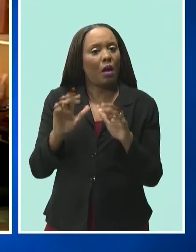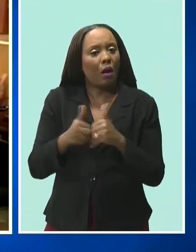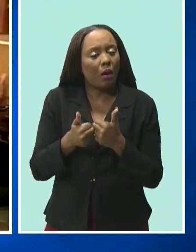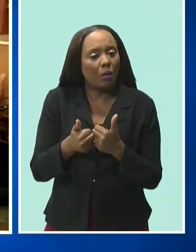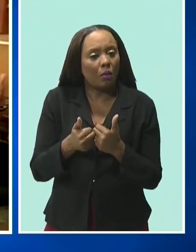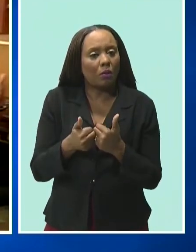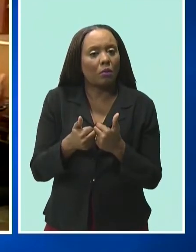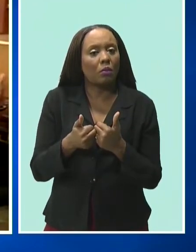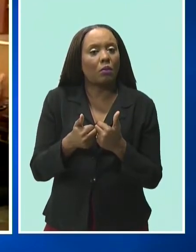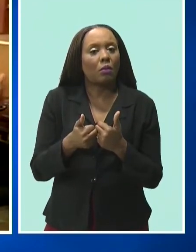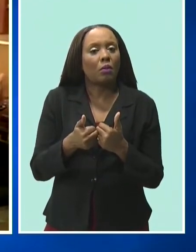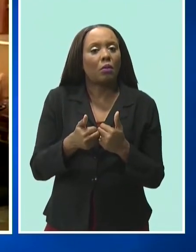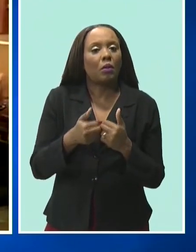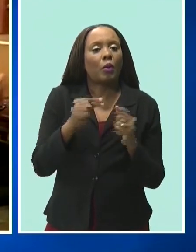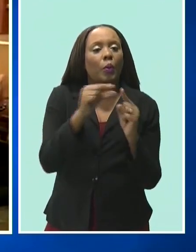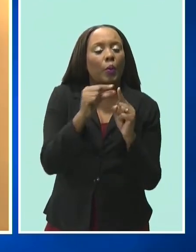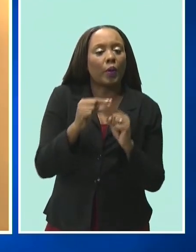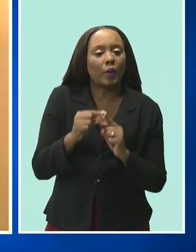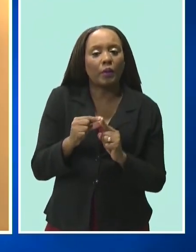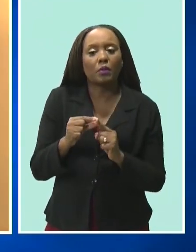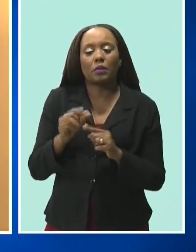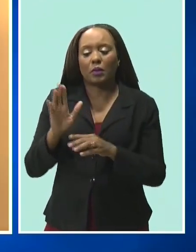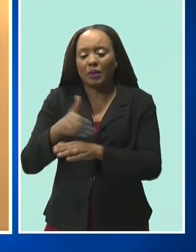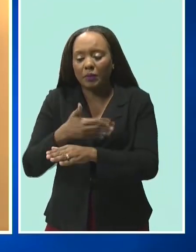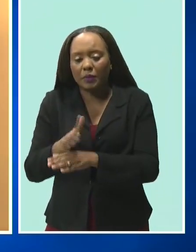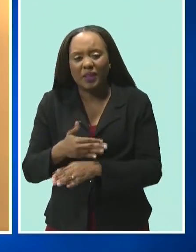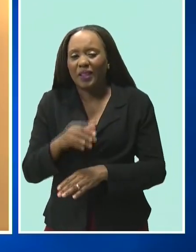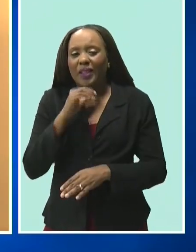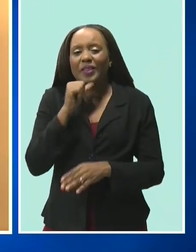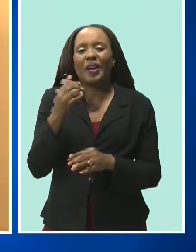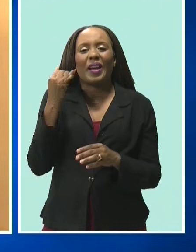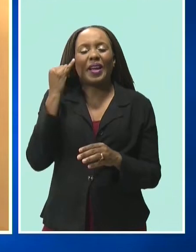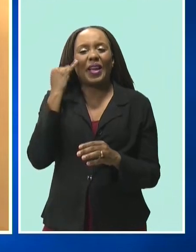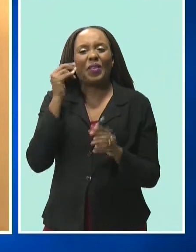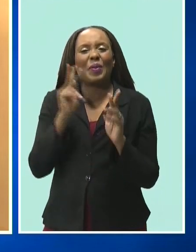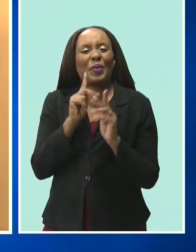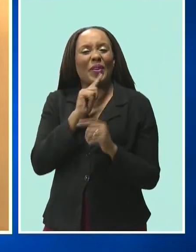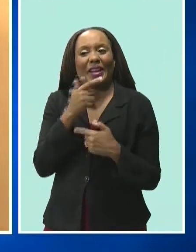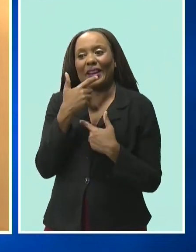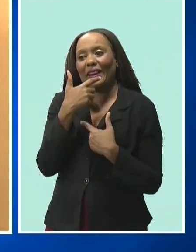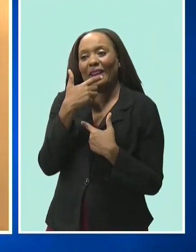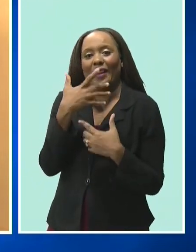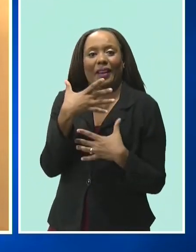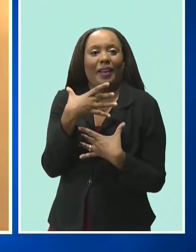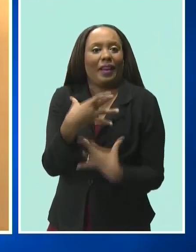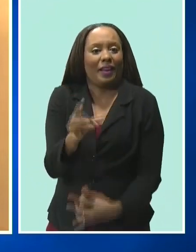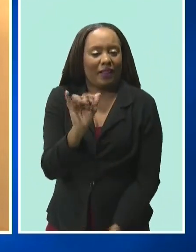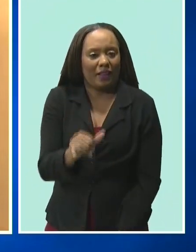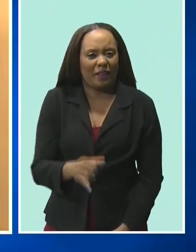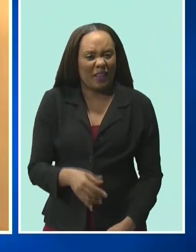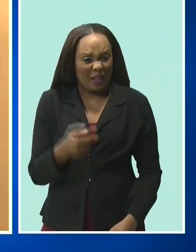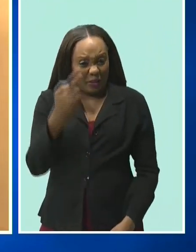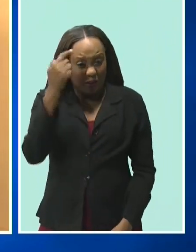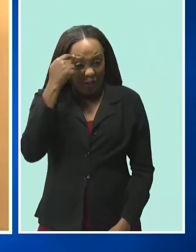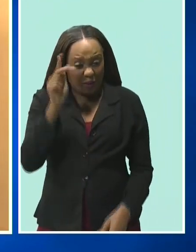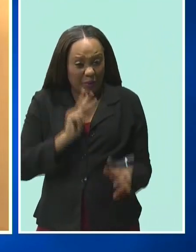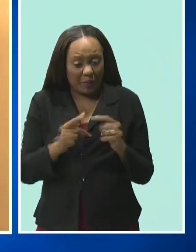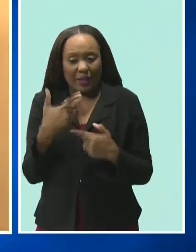and not popularity. And for those of you who think a big song and your name will automatically gain you first place,